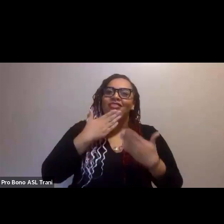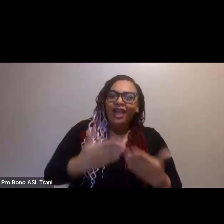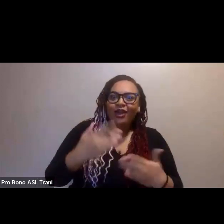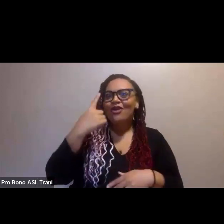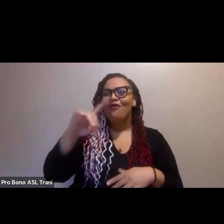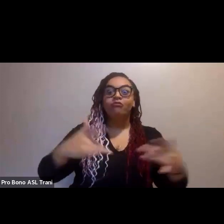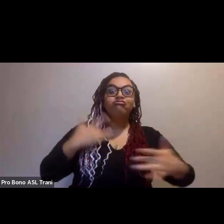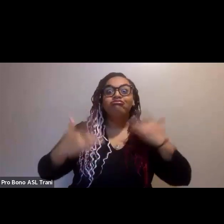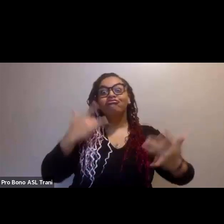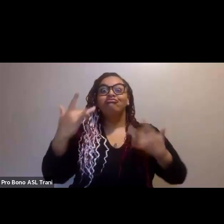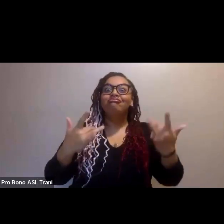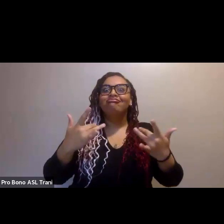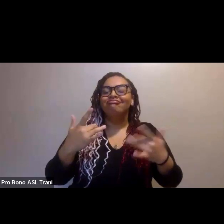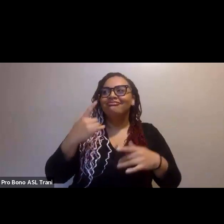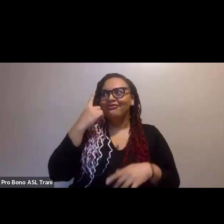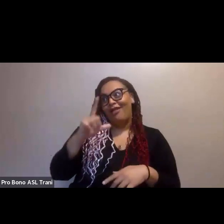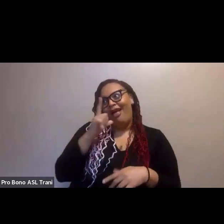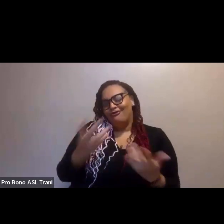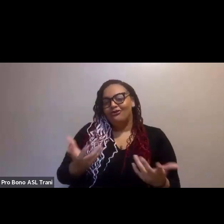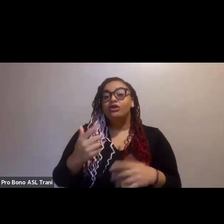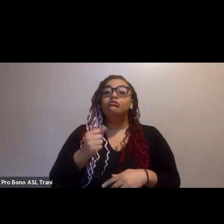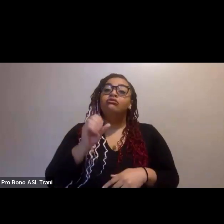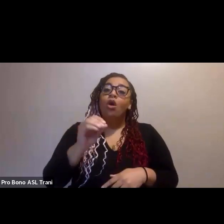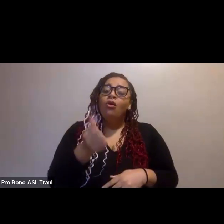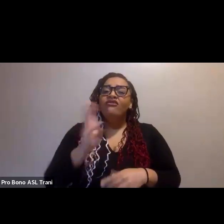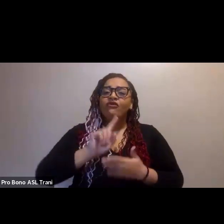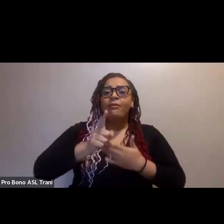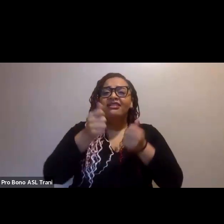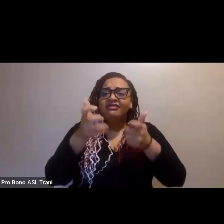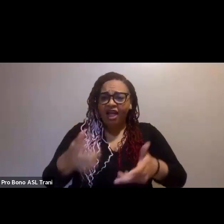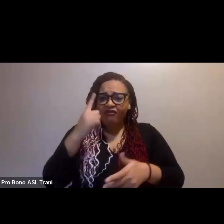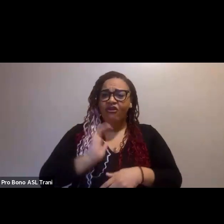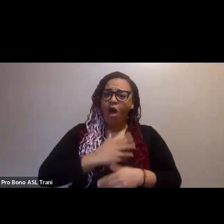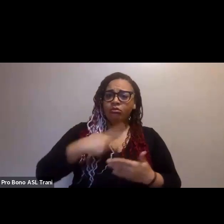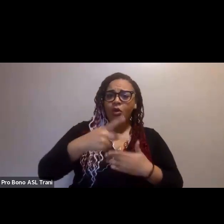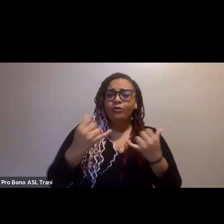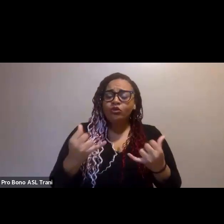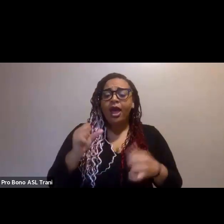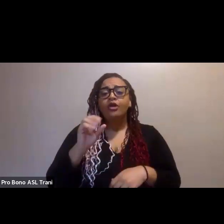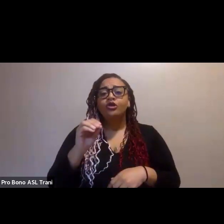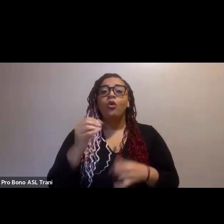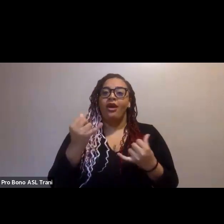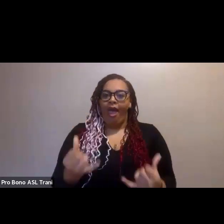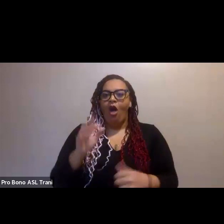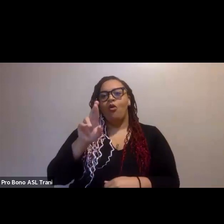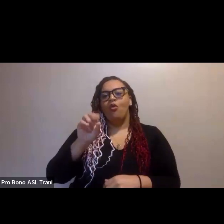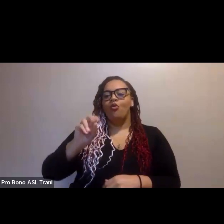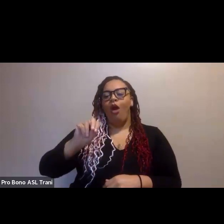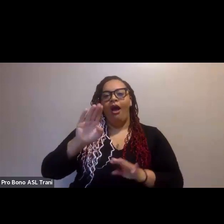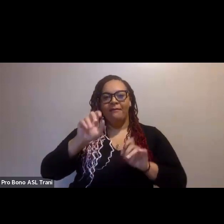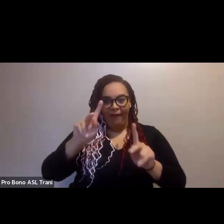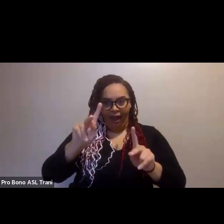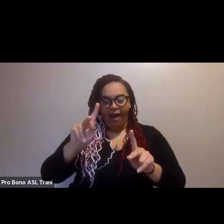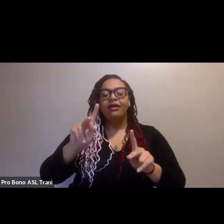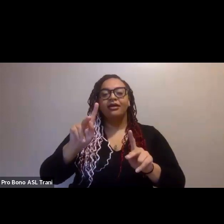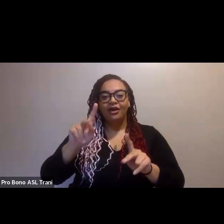those. All right, so we've got just a couple minutes left in our program today. So we're going to bring Ron Blakely back on the screen over